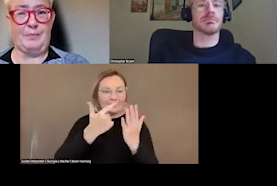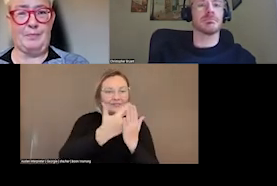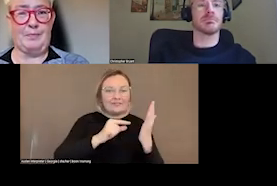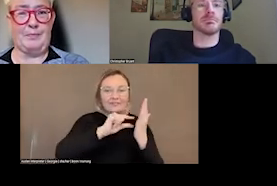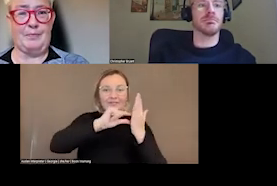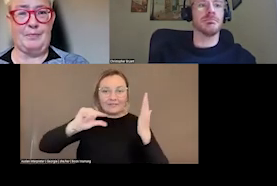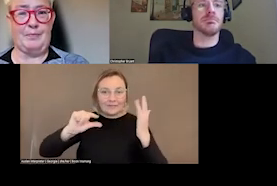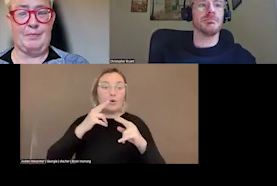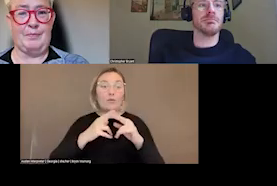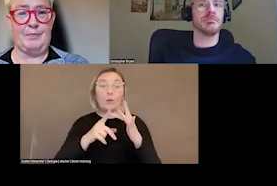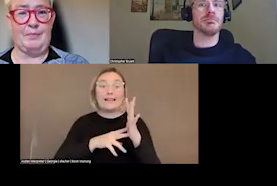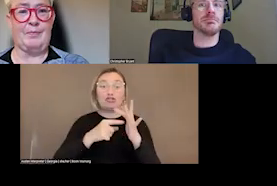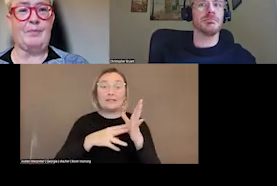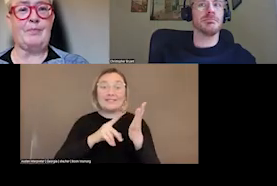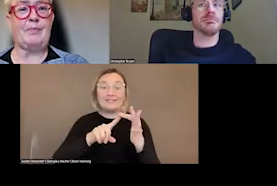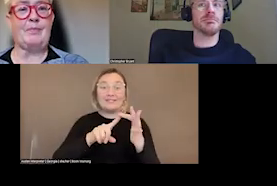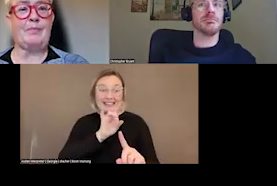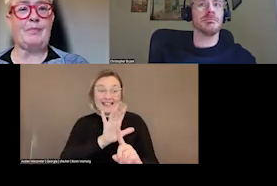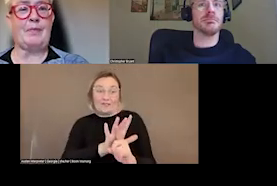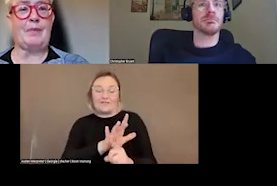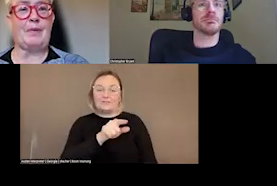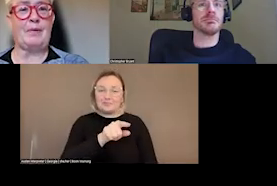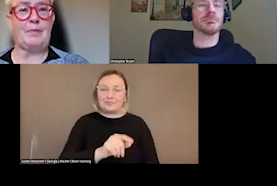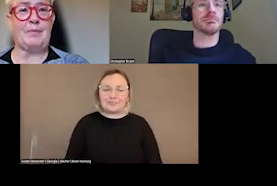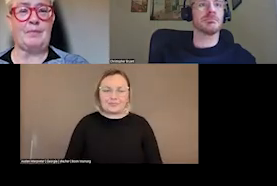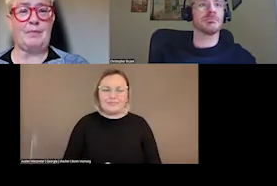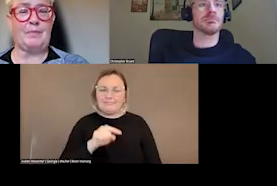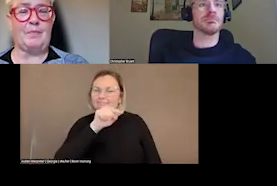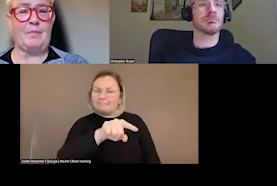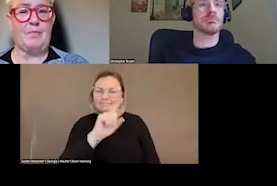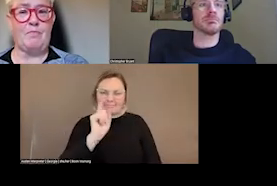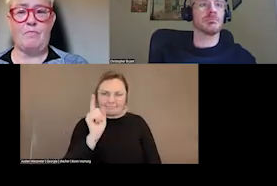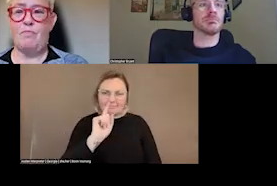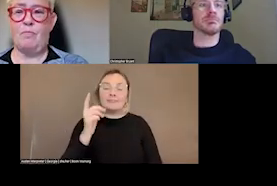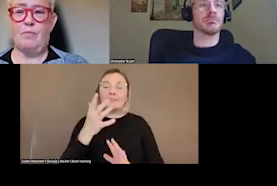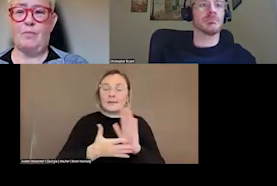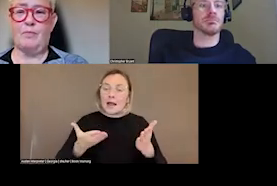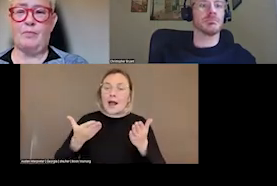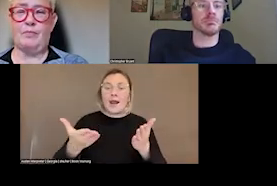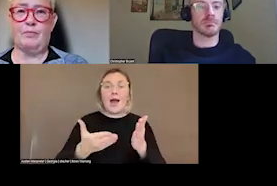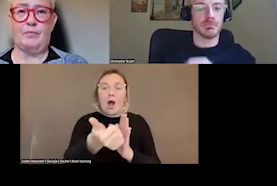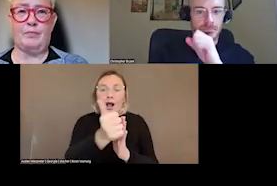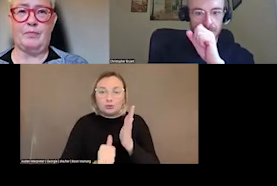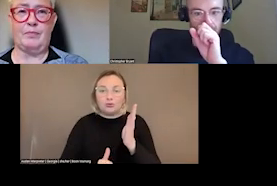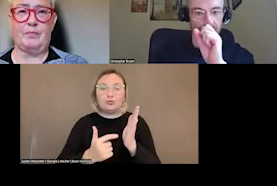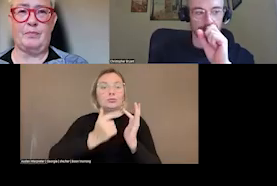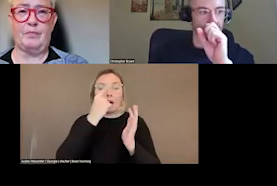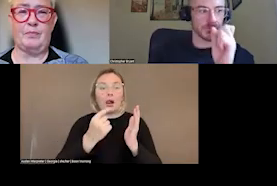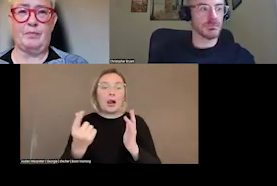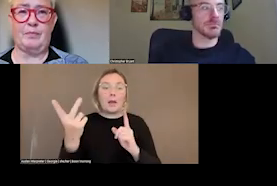for the initiative itself. The initiative allows artists to apply